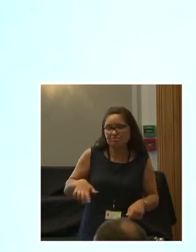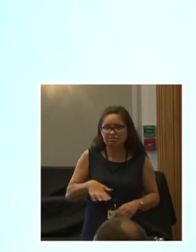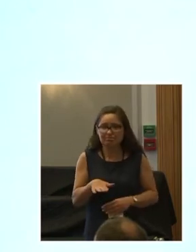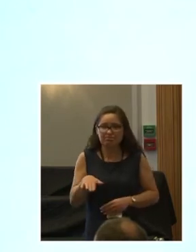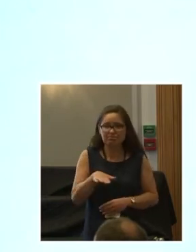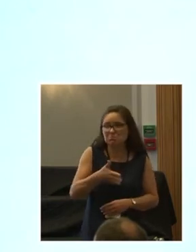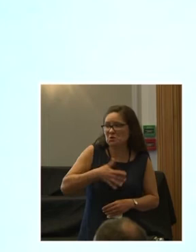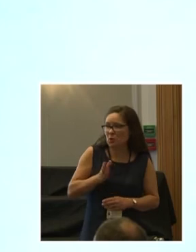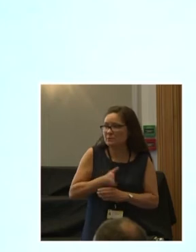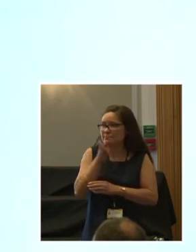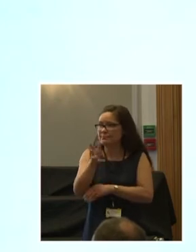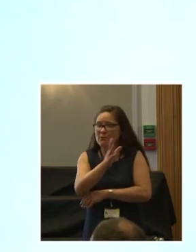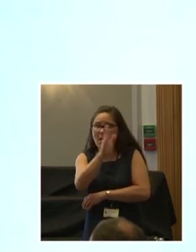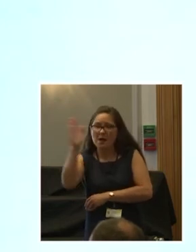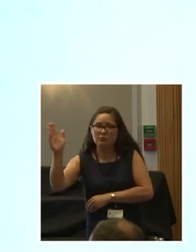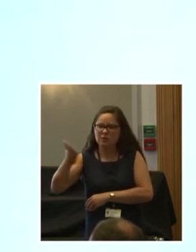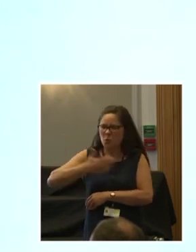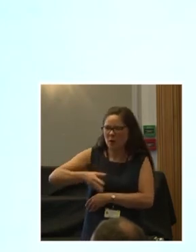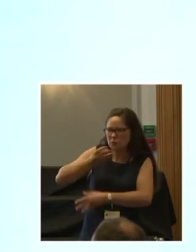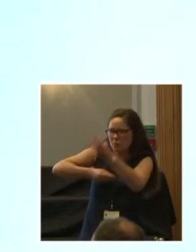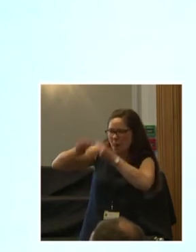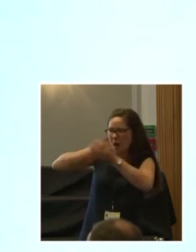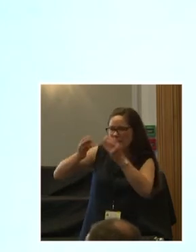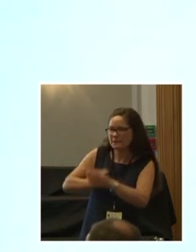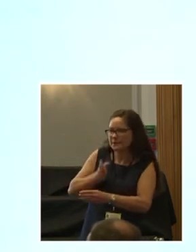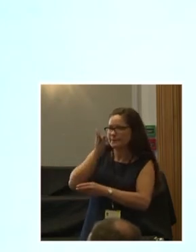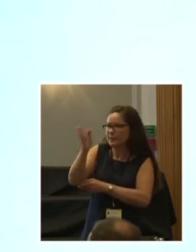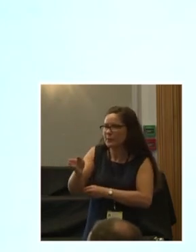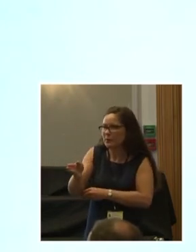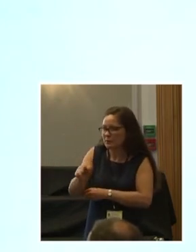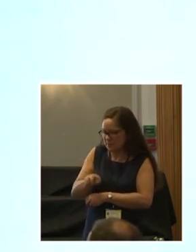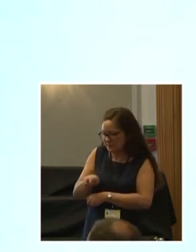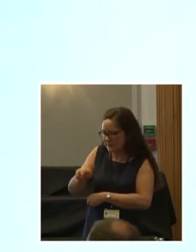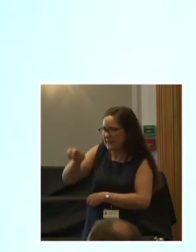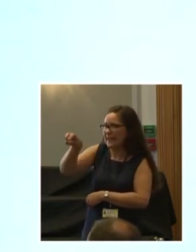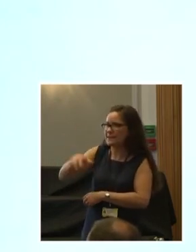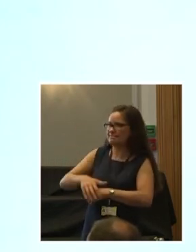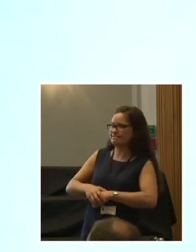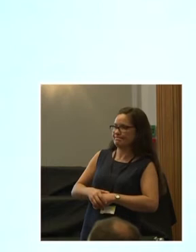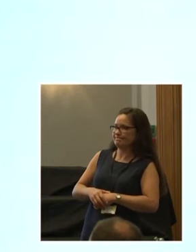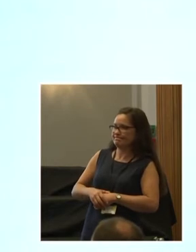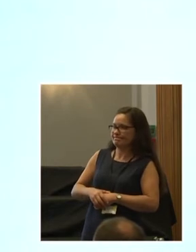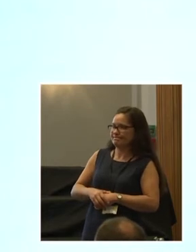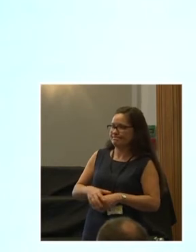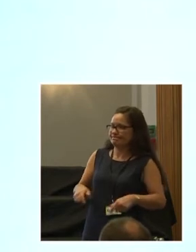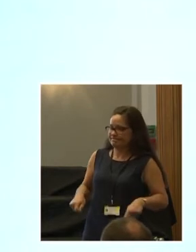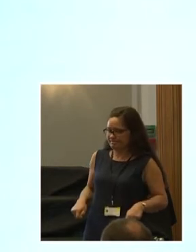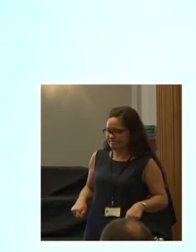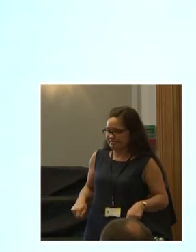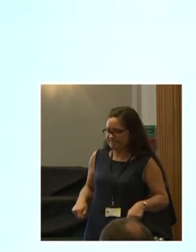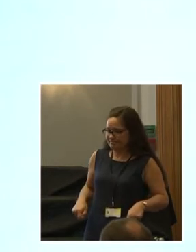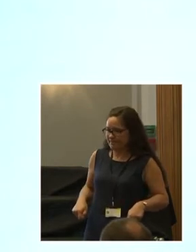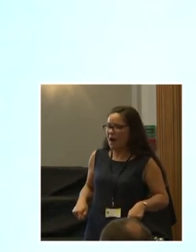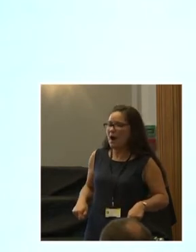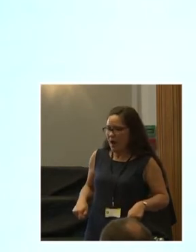you know, thirst for knowledge. They get to that library and they're faced with a set of stairs. It's at that point that they